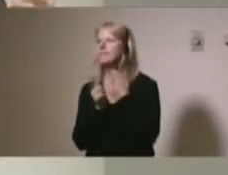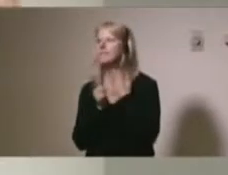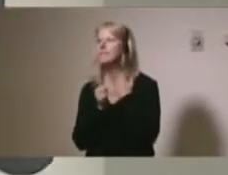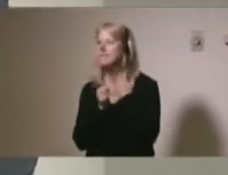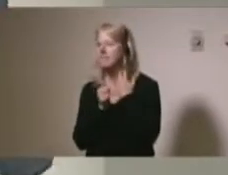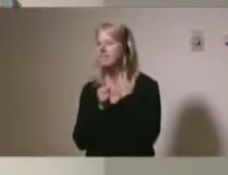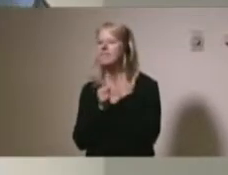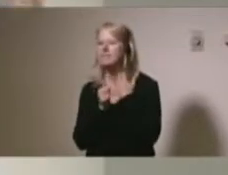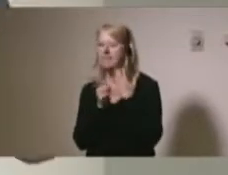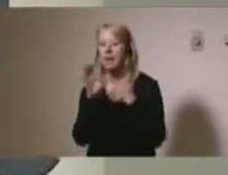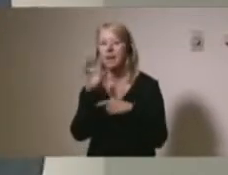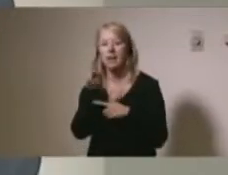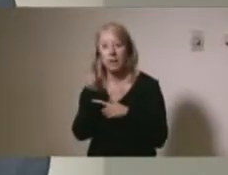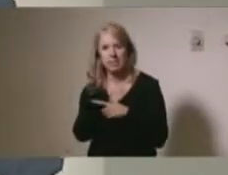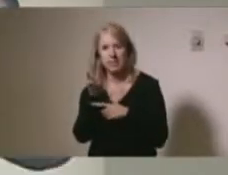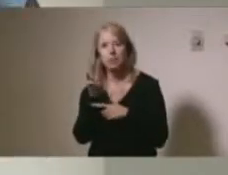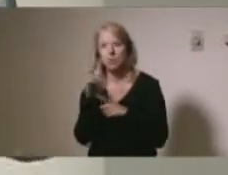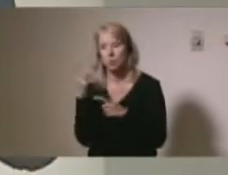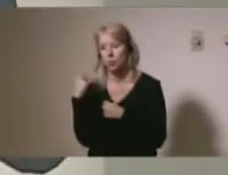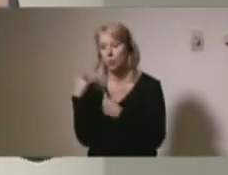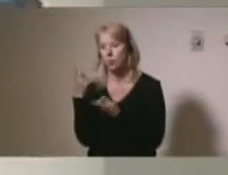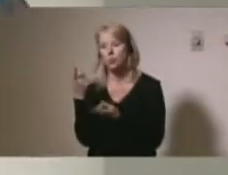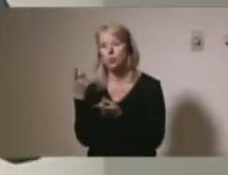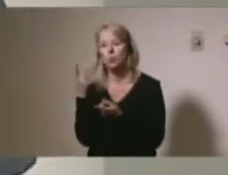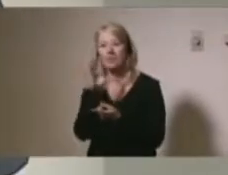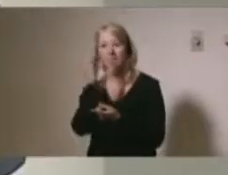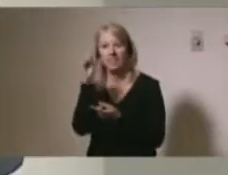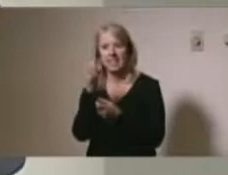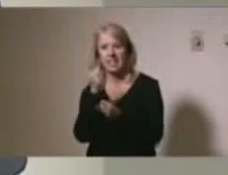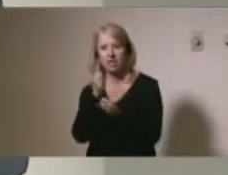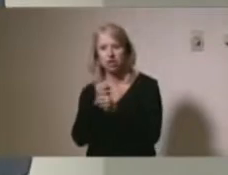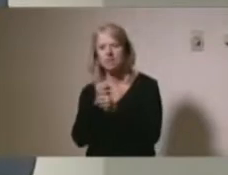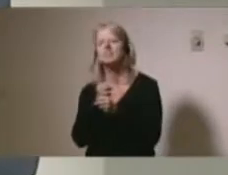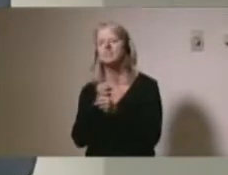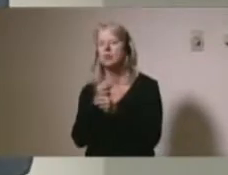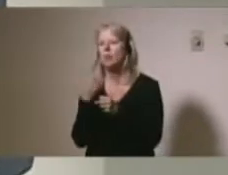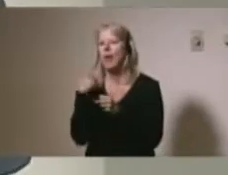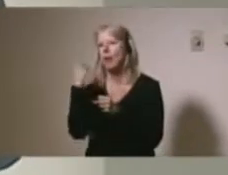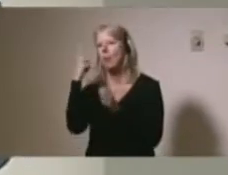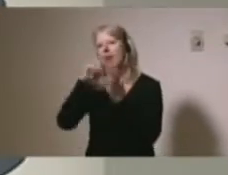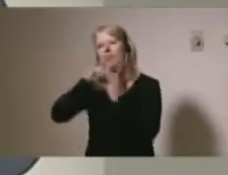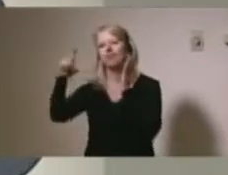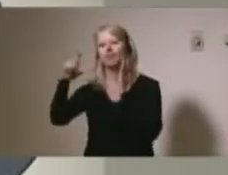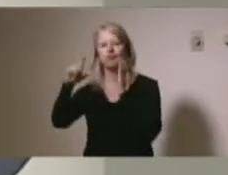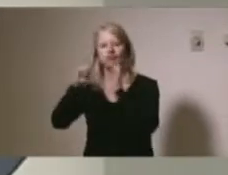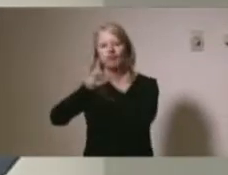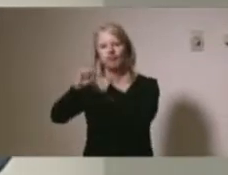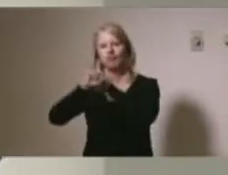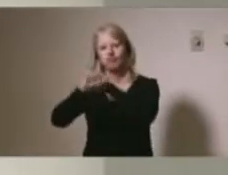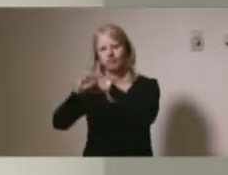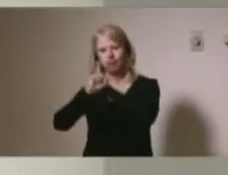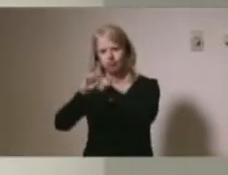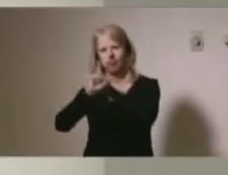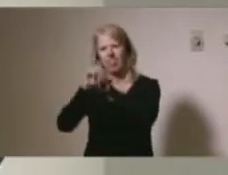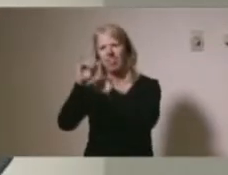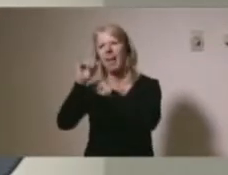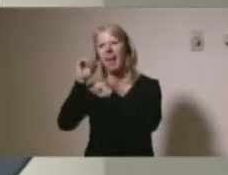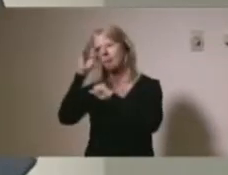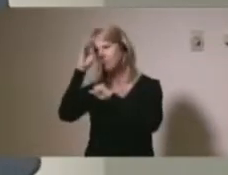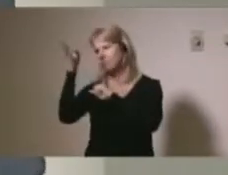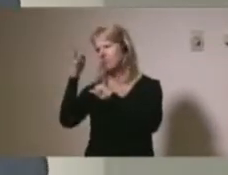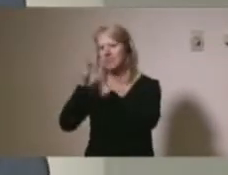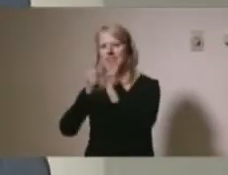in the CUPW for the last 50 years, we had a slogan that was created in the